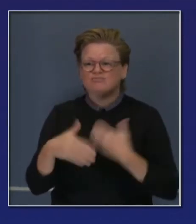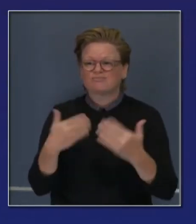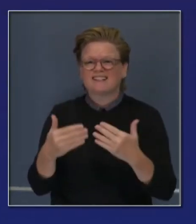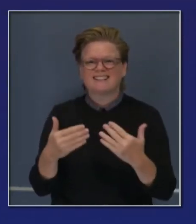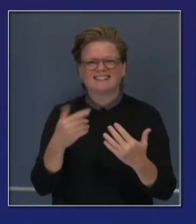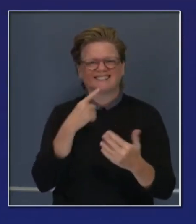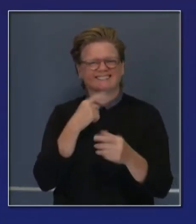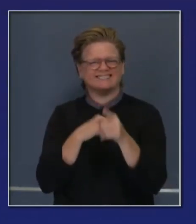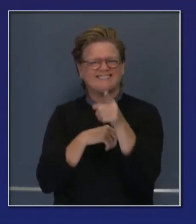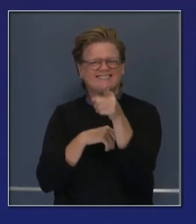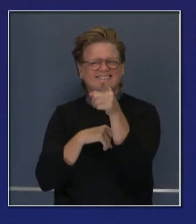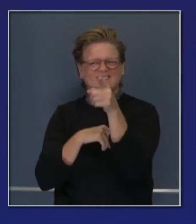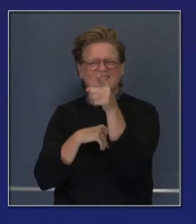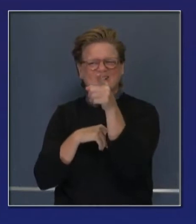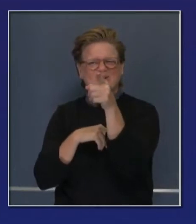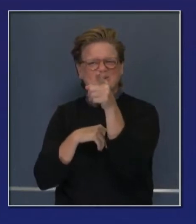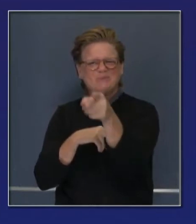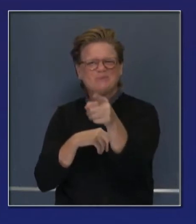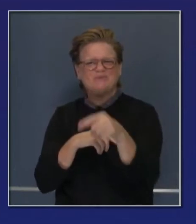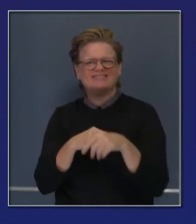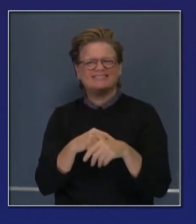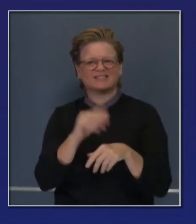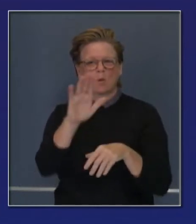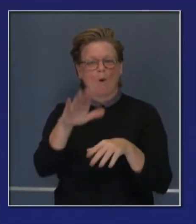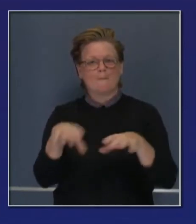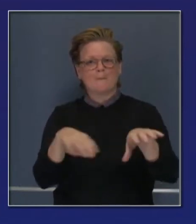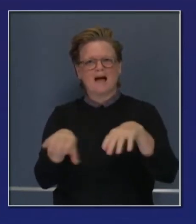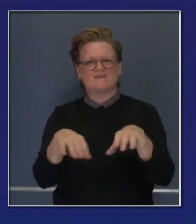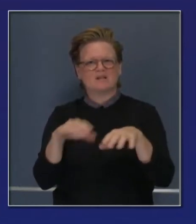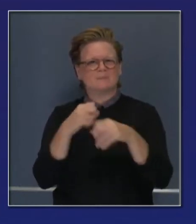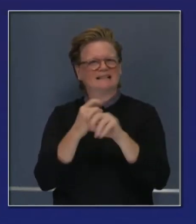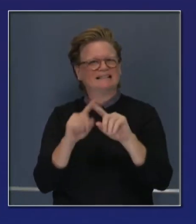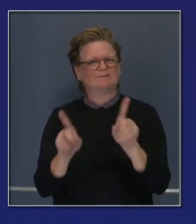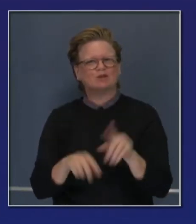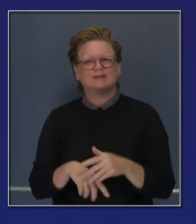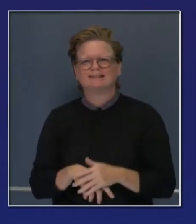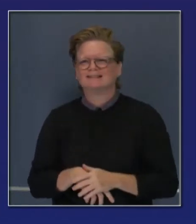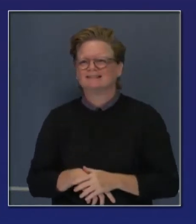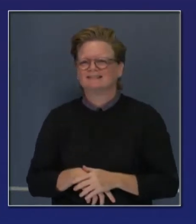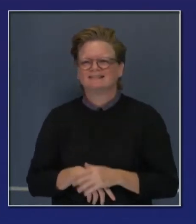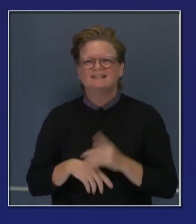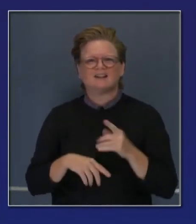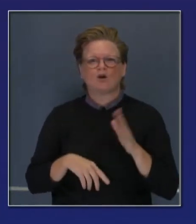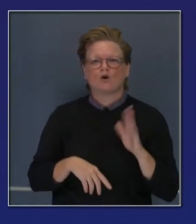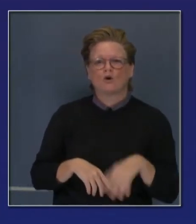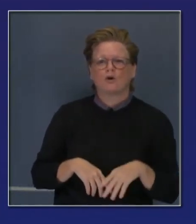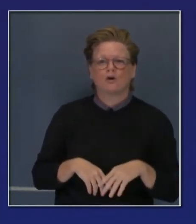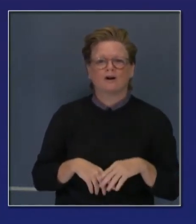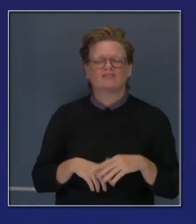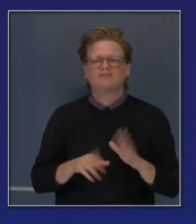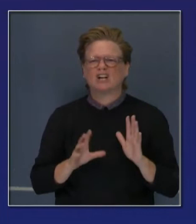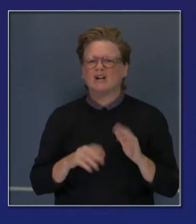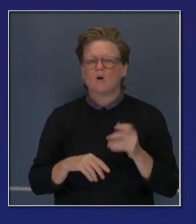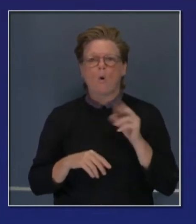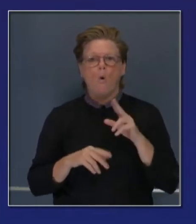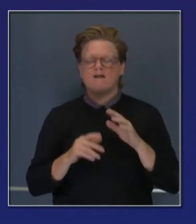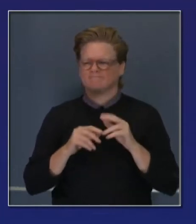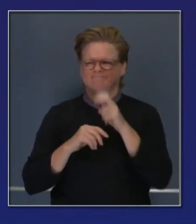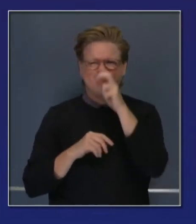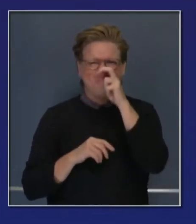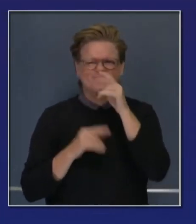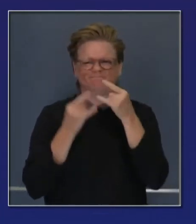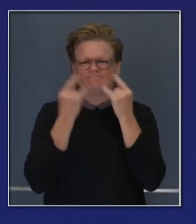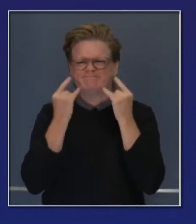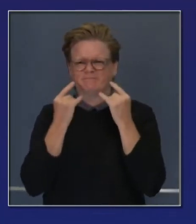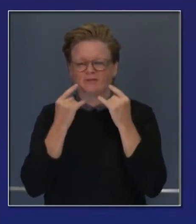is also contagious, not just COVID-19. And so we want to model good behavior, continue to wear those face